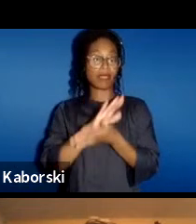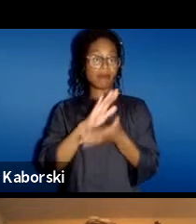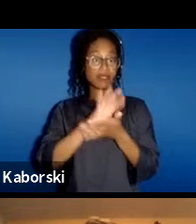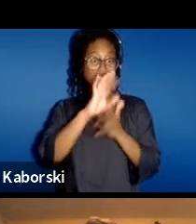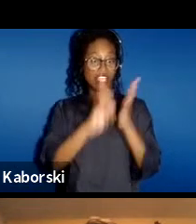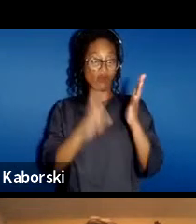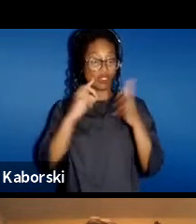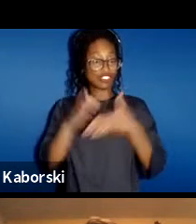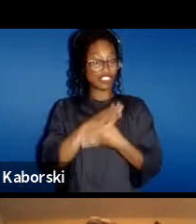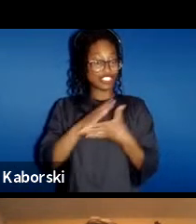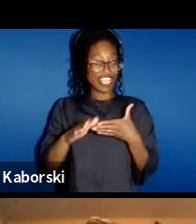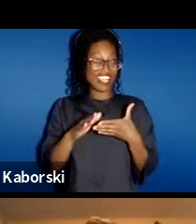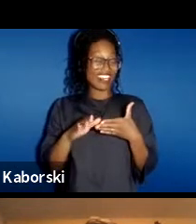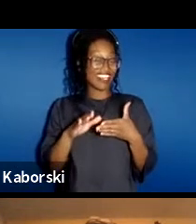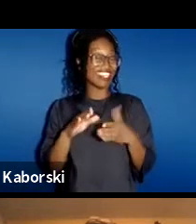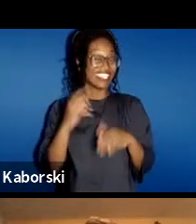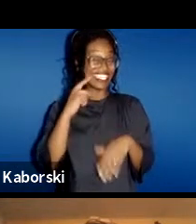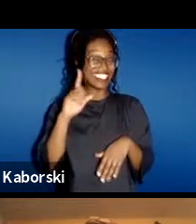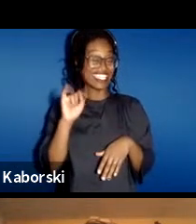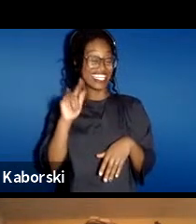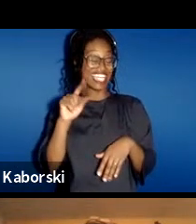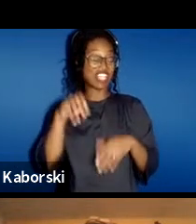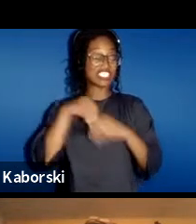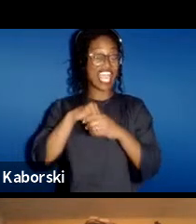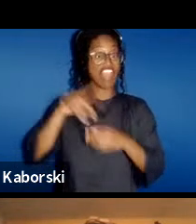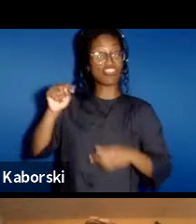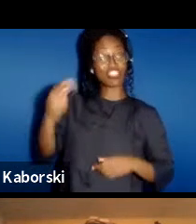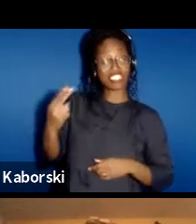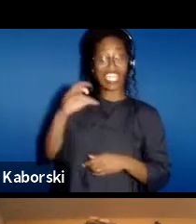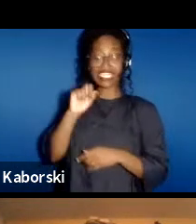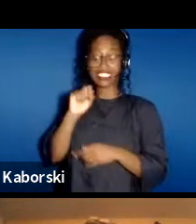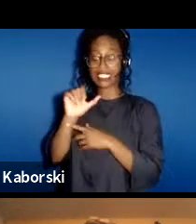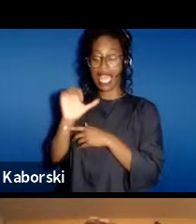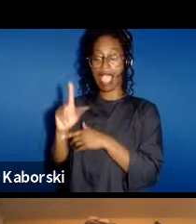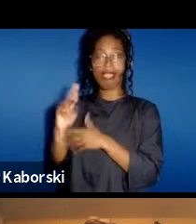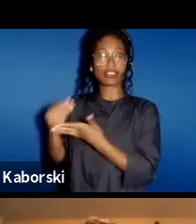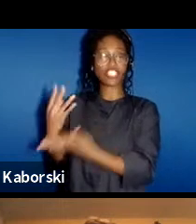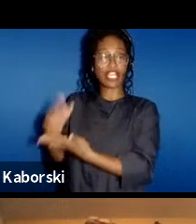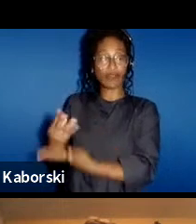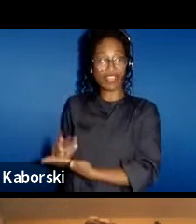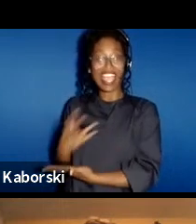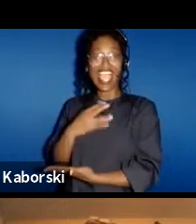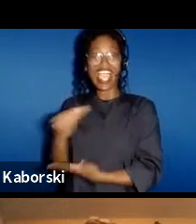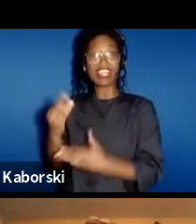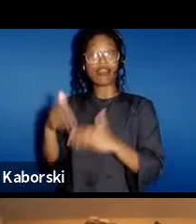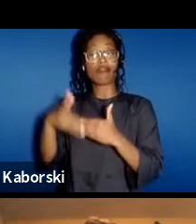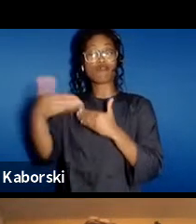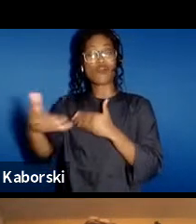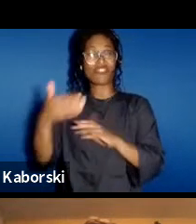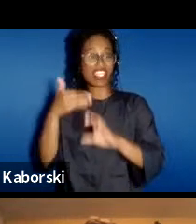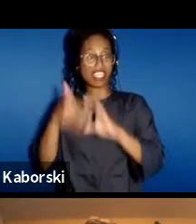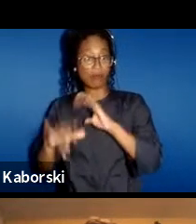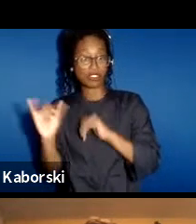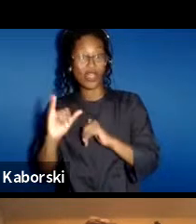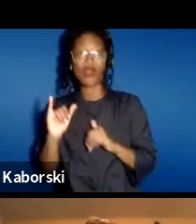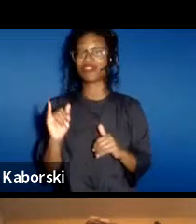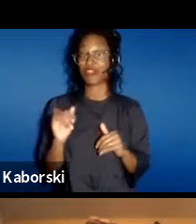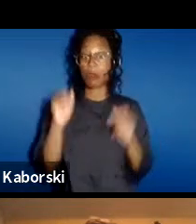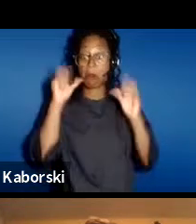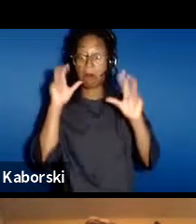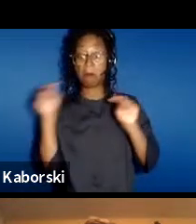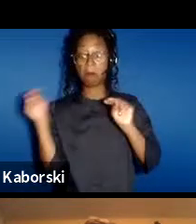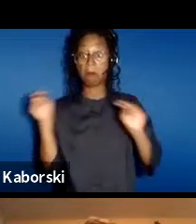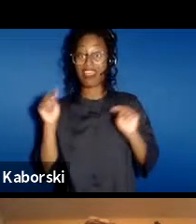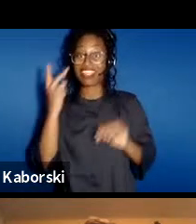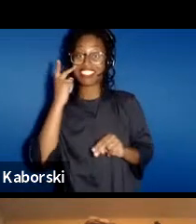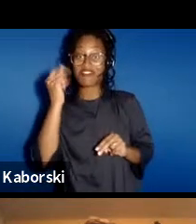details in Thursday's Slack channel, as well as in a follow-up email afterwards. So keep your eyes open for how to score one of those. And with that, I just